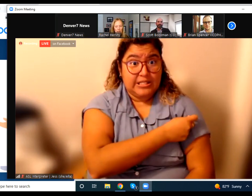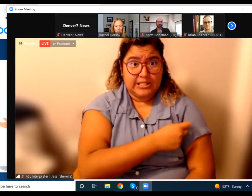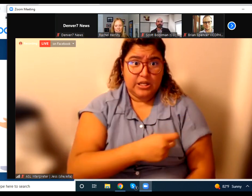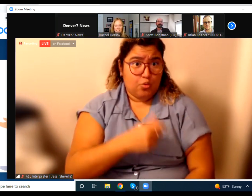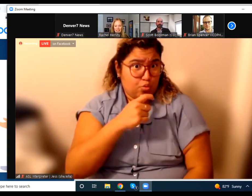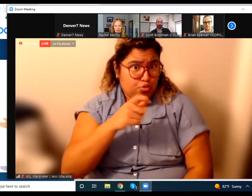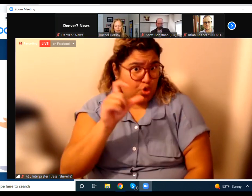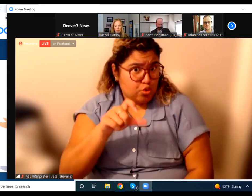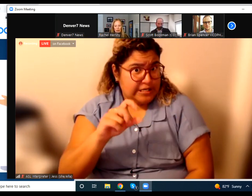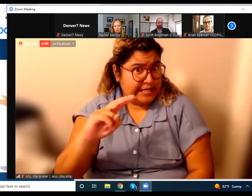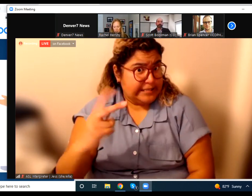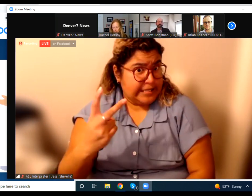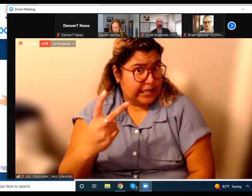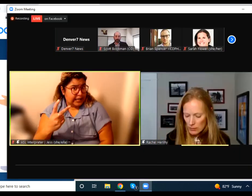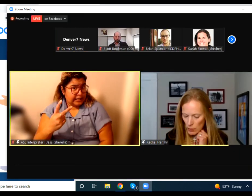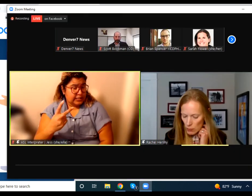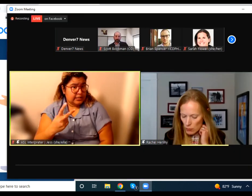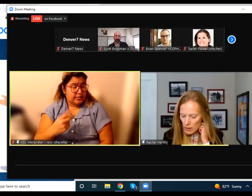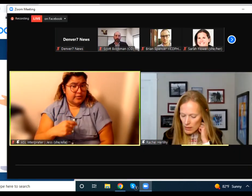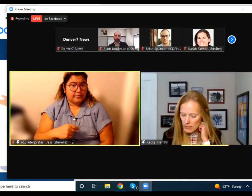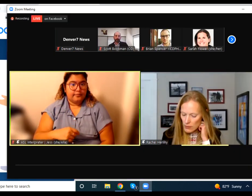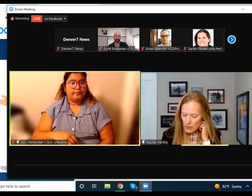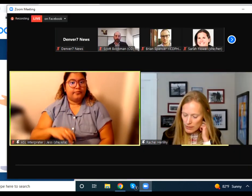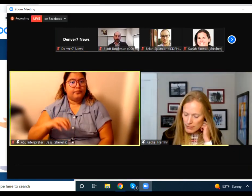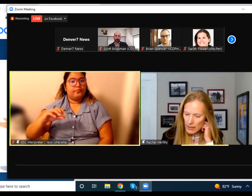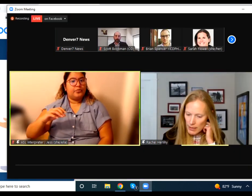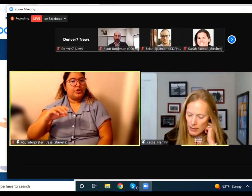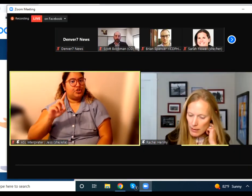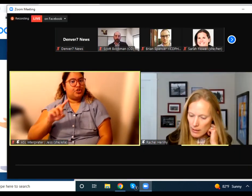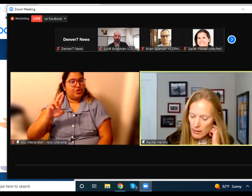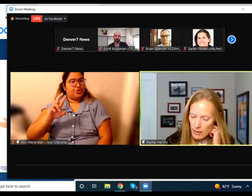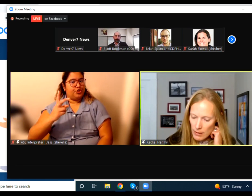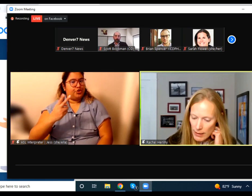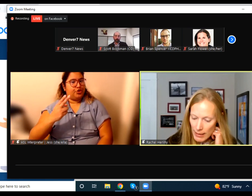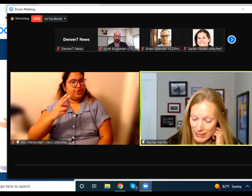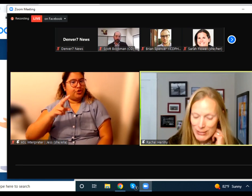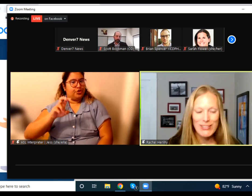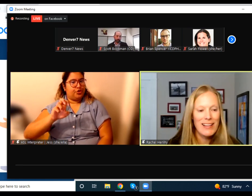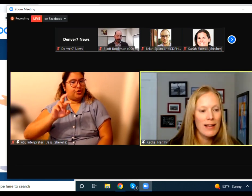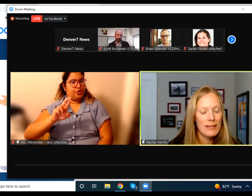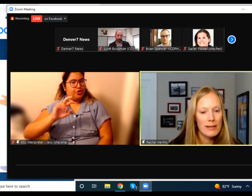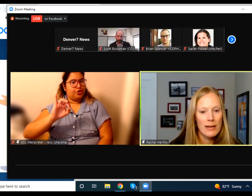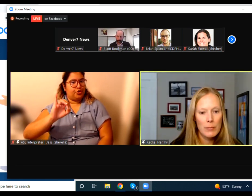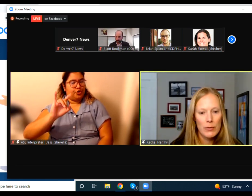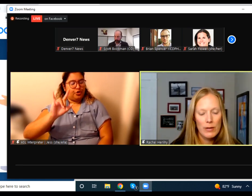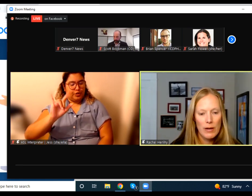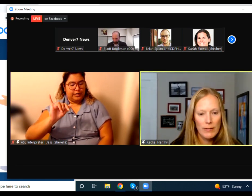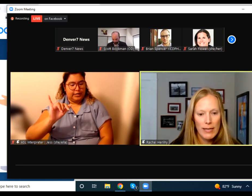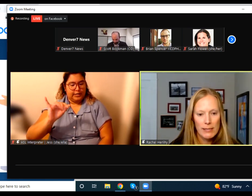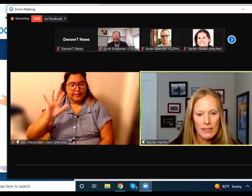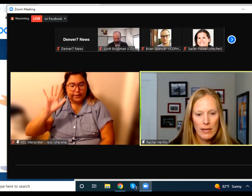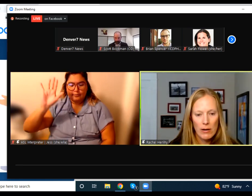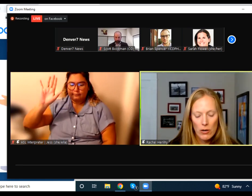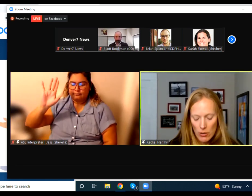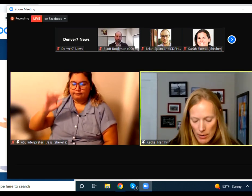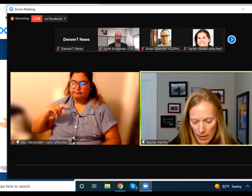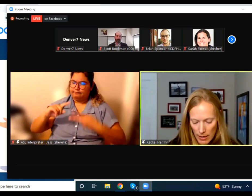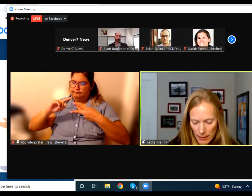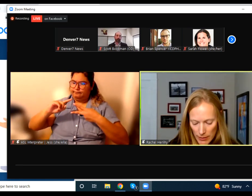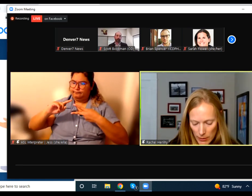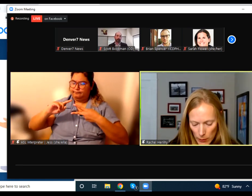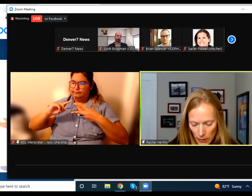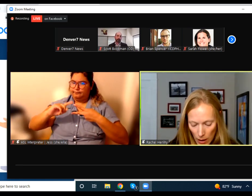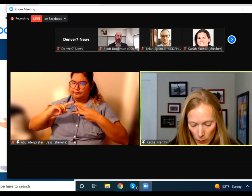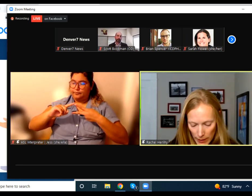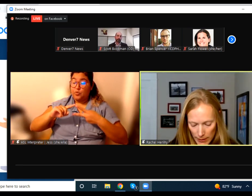I can take that first question. So as far as a handle on the number of cases that are occurring, I